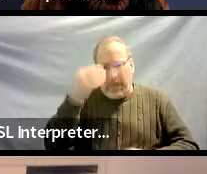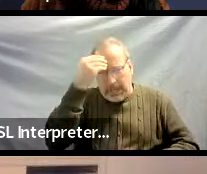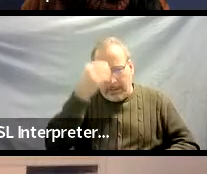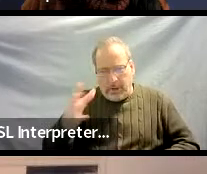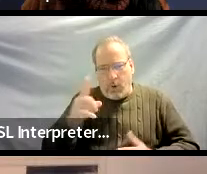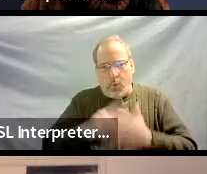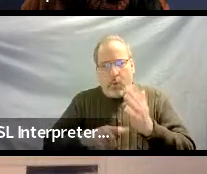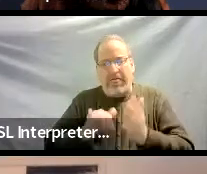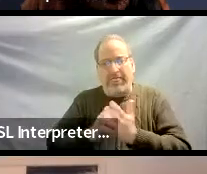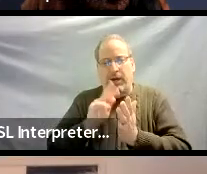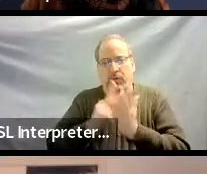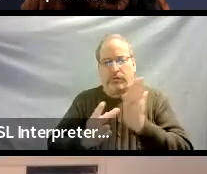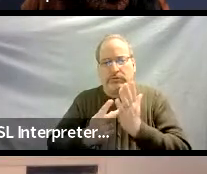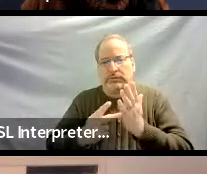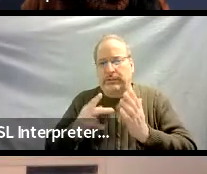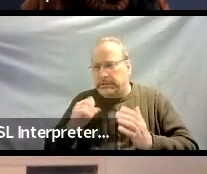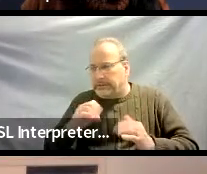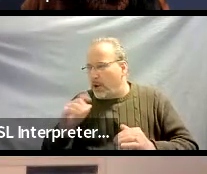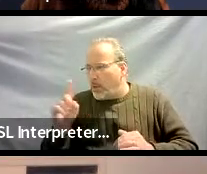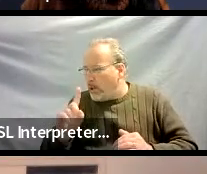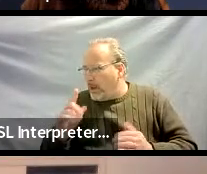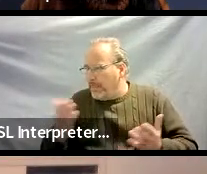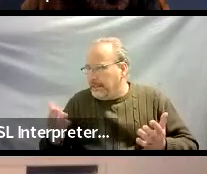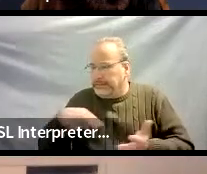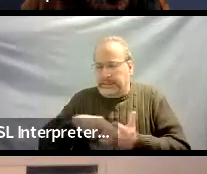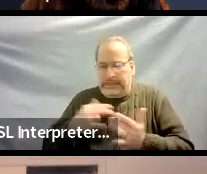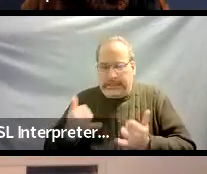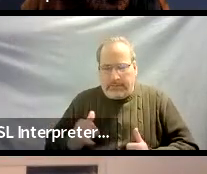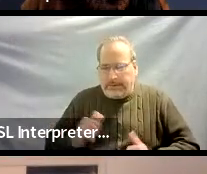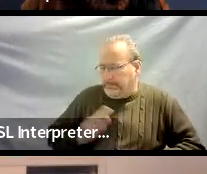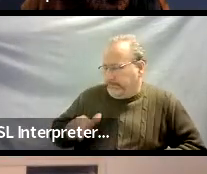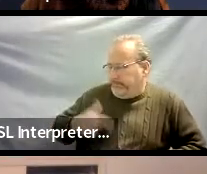that project is and where things are. So I'll hand it over to Susan.